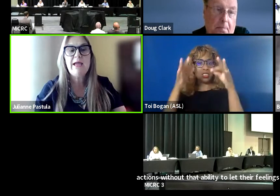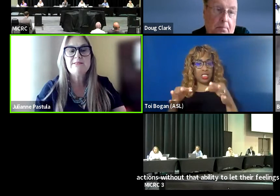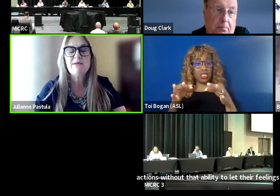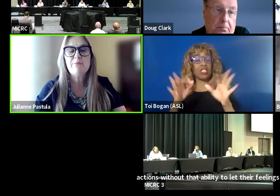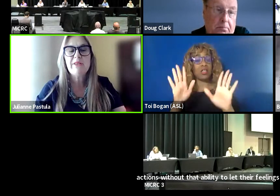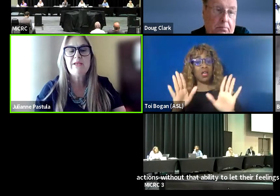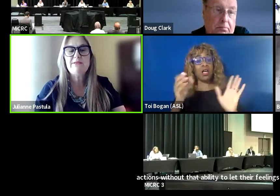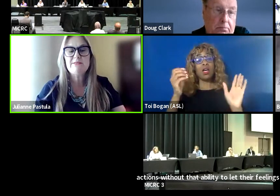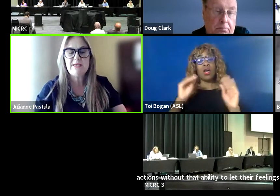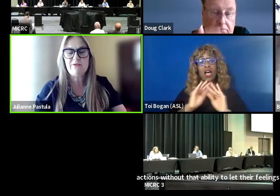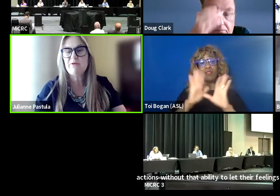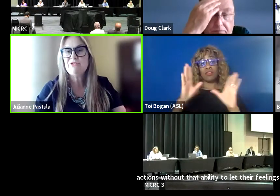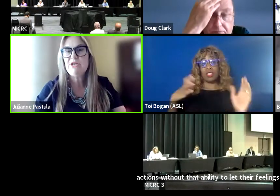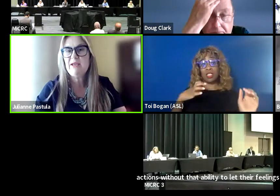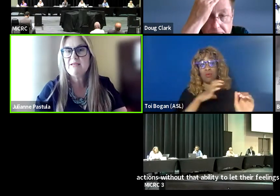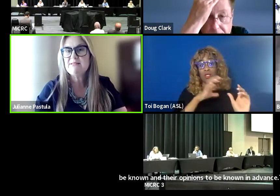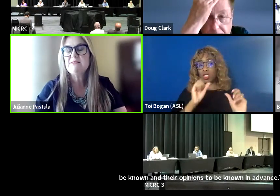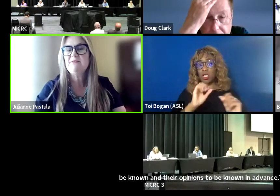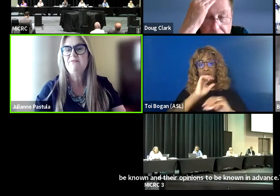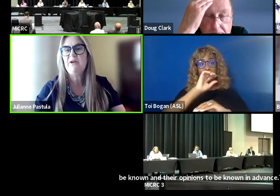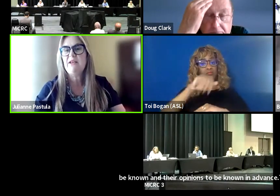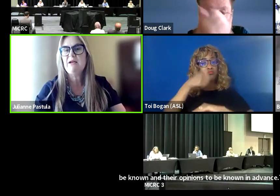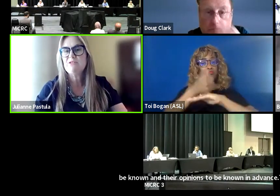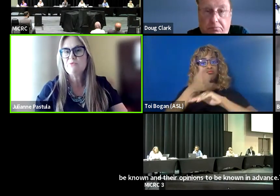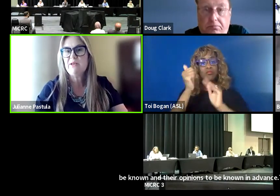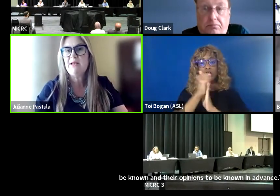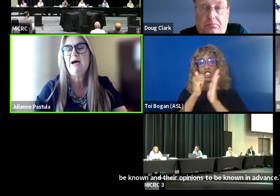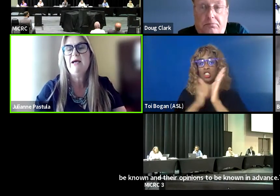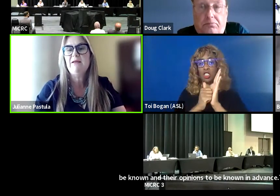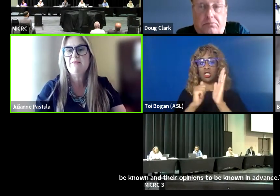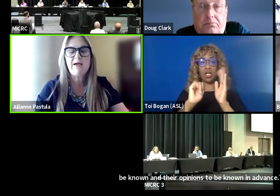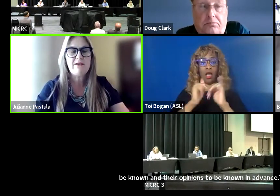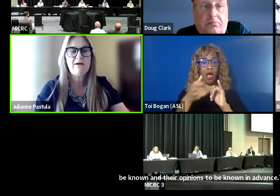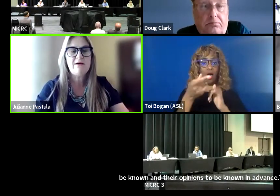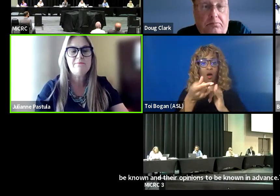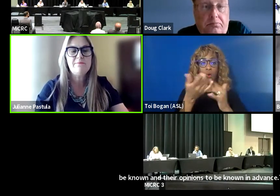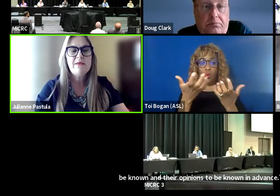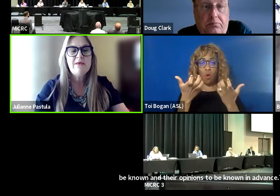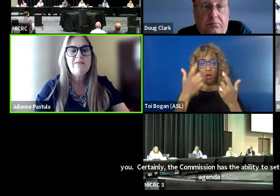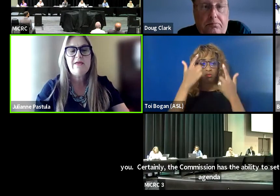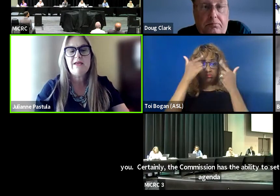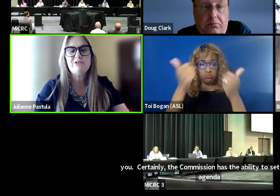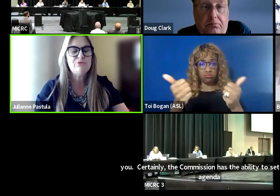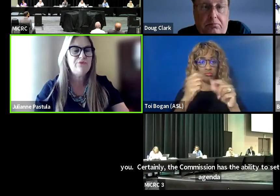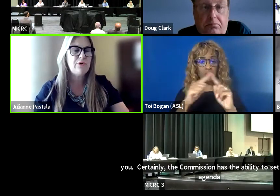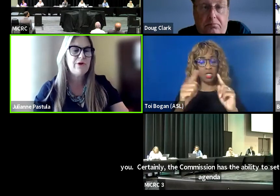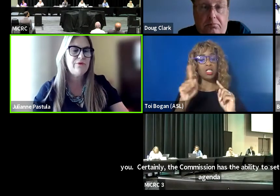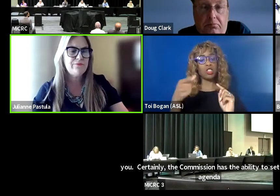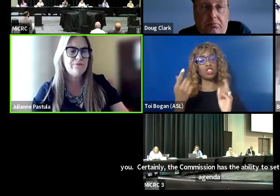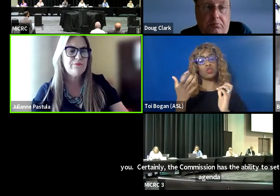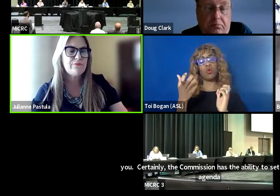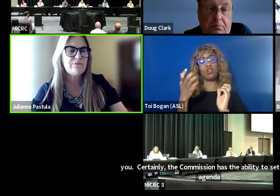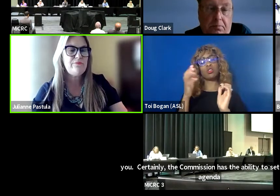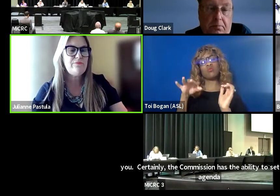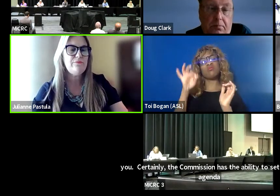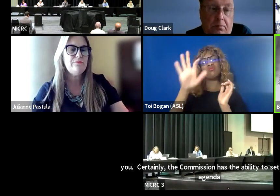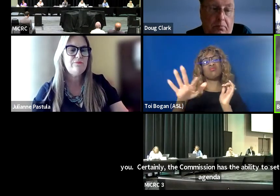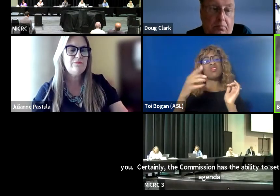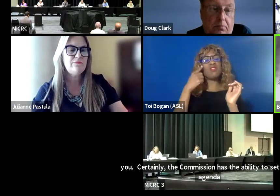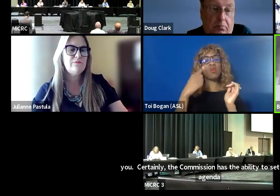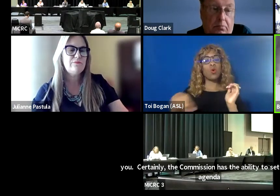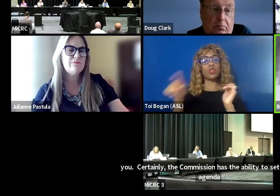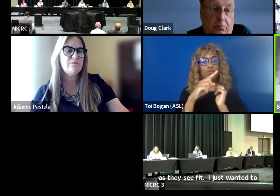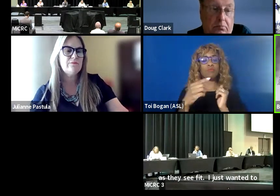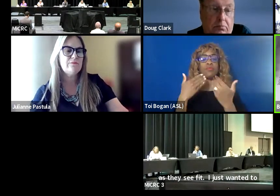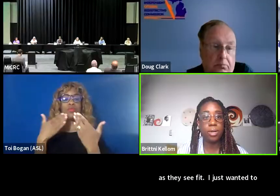commission has the ability to set their agenda as they see fit. I just wanted to highlight that, that issue for you. Thank you,